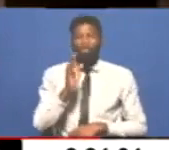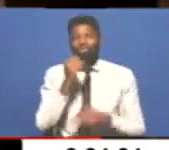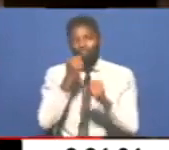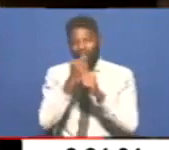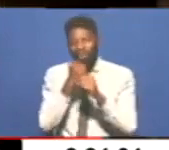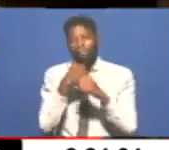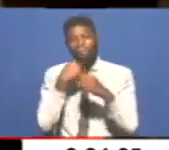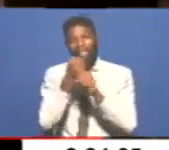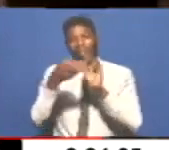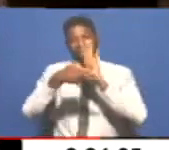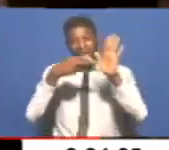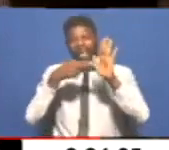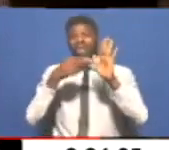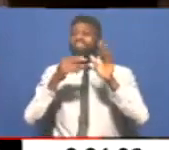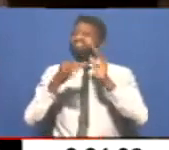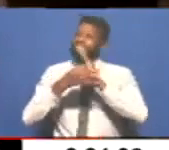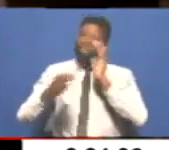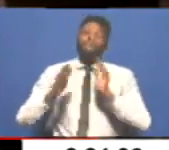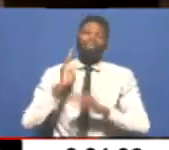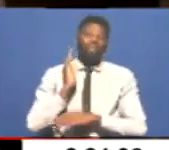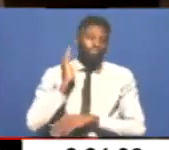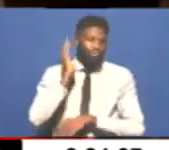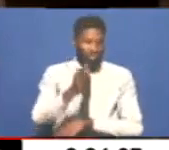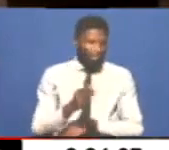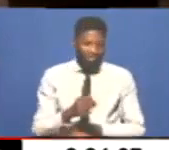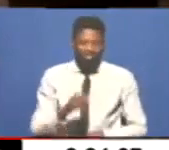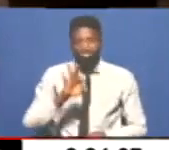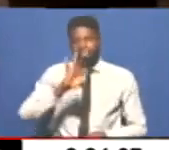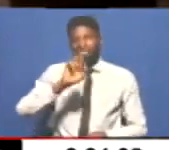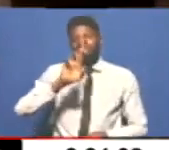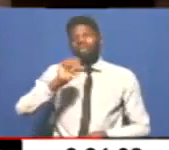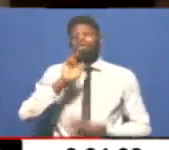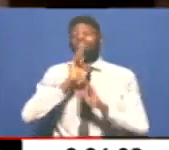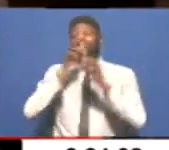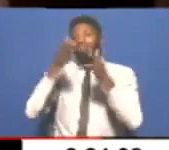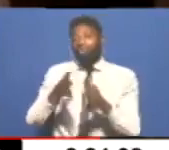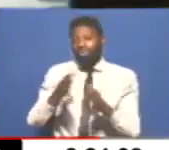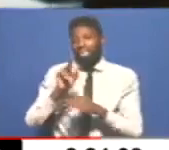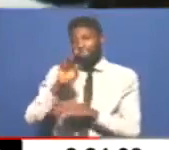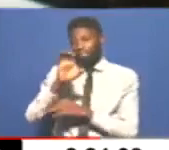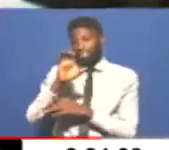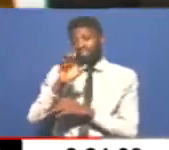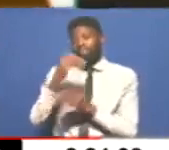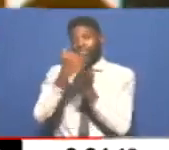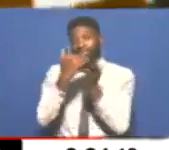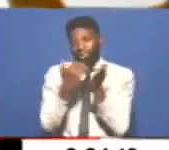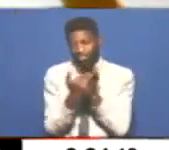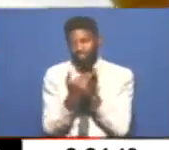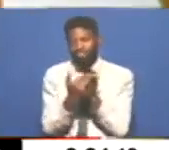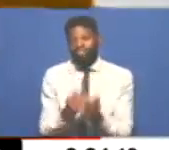to become a household name. Yusuf Farah reporting for KBC Features from Nairobi.